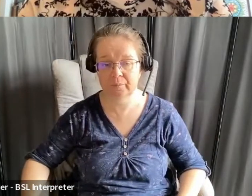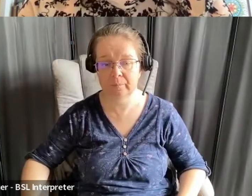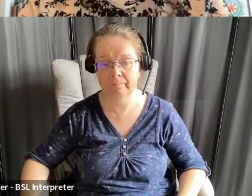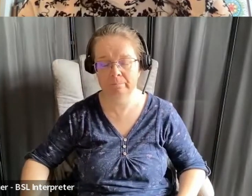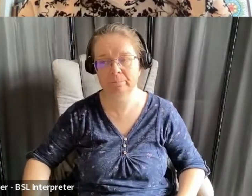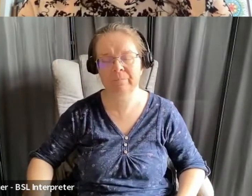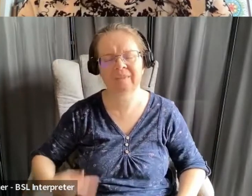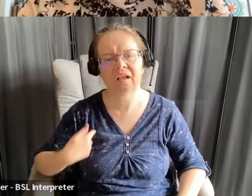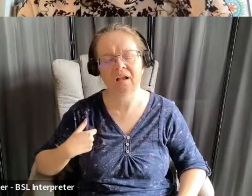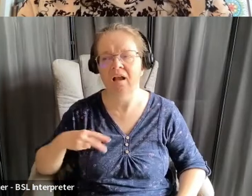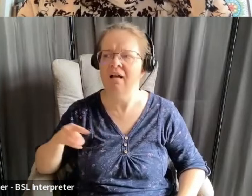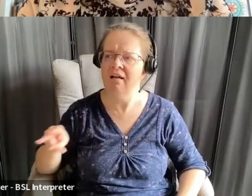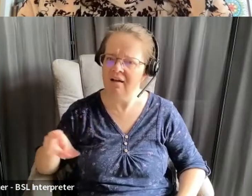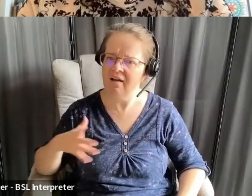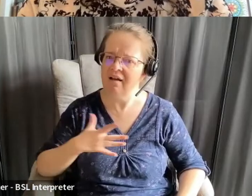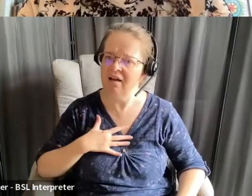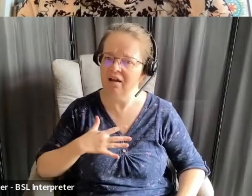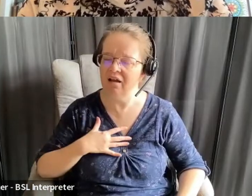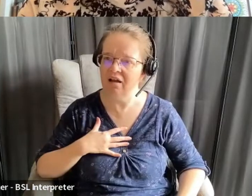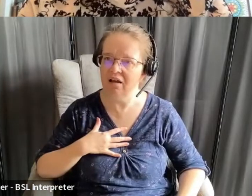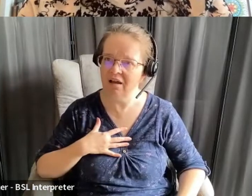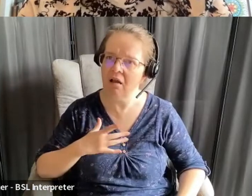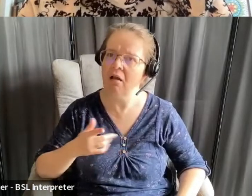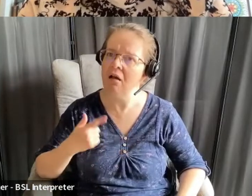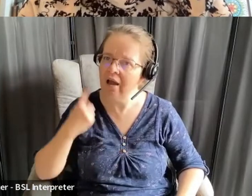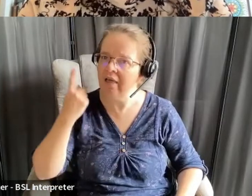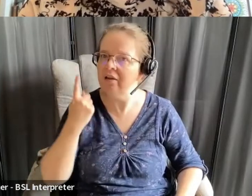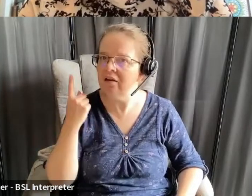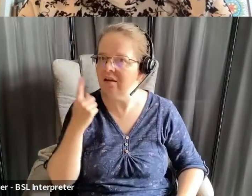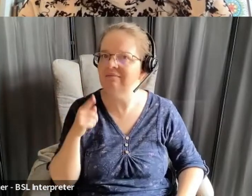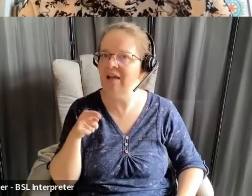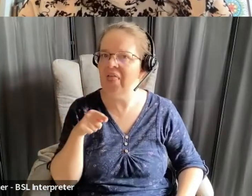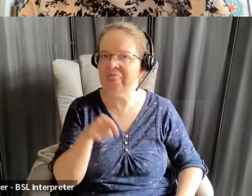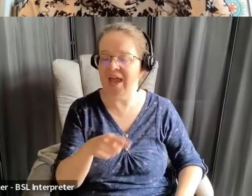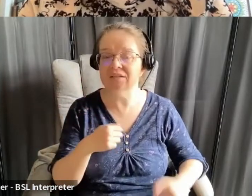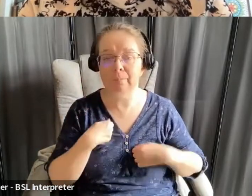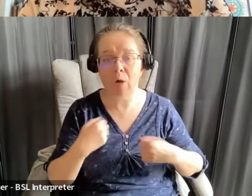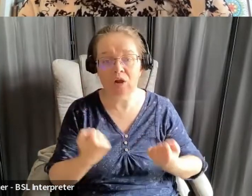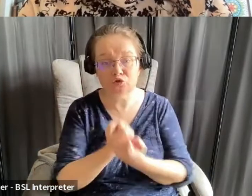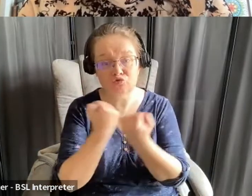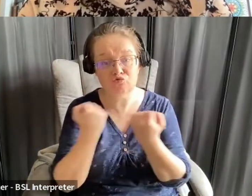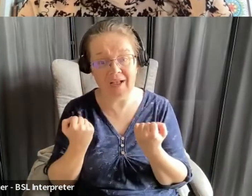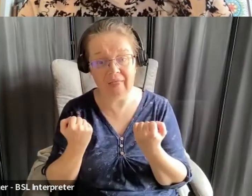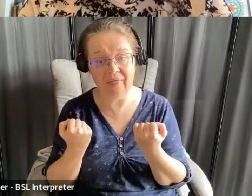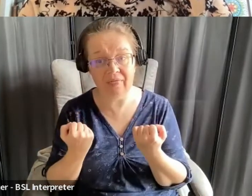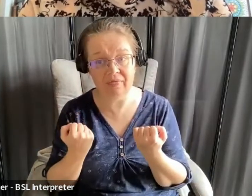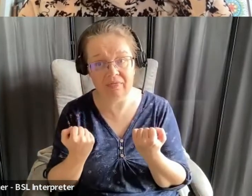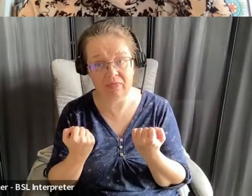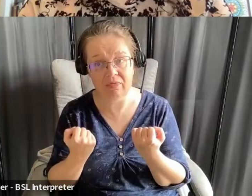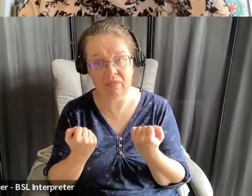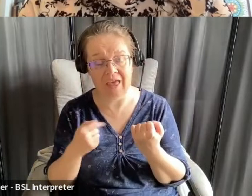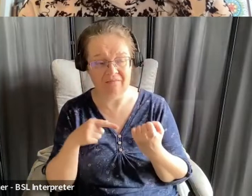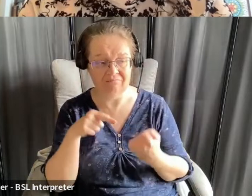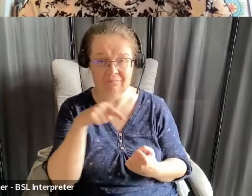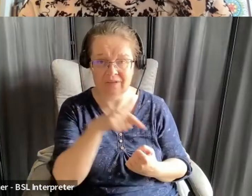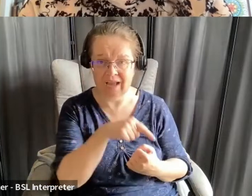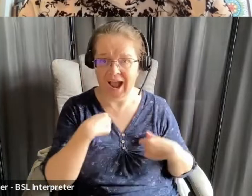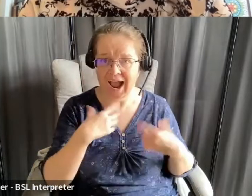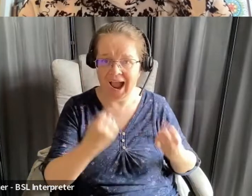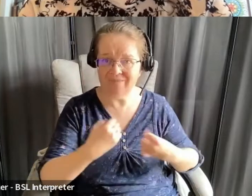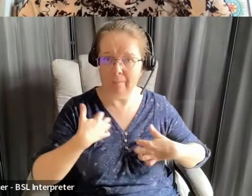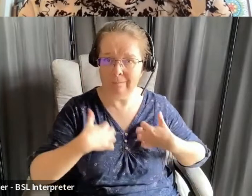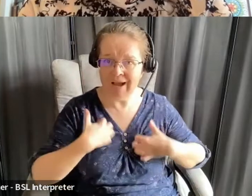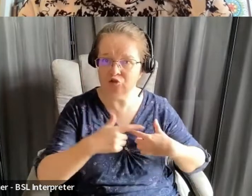And so it's just thinking, okay, that's the strength that I have. This is what I'm passionate about. Go for